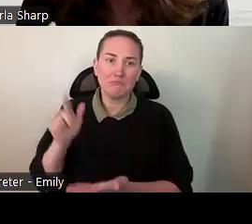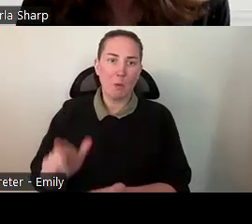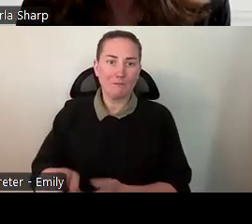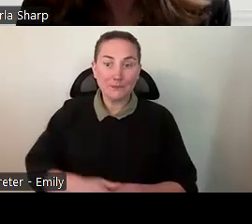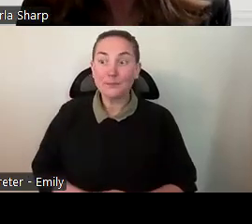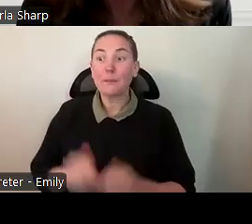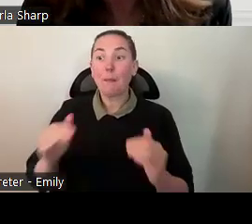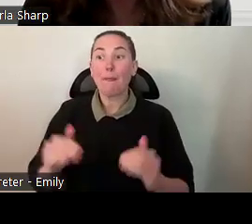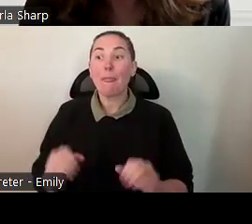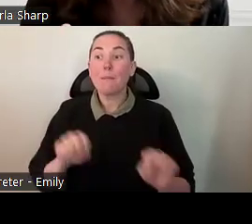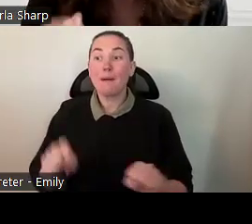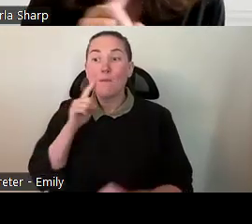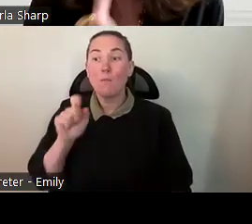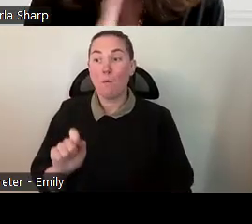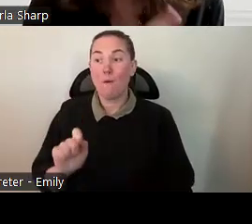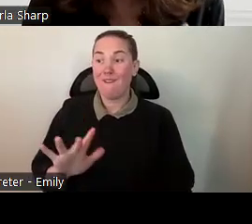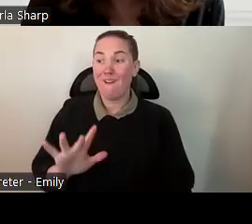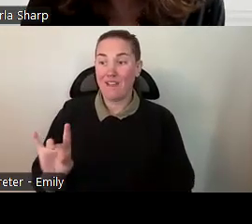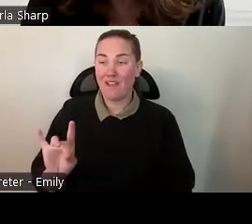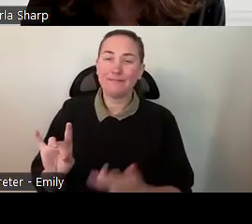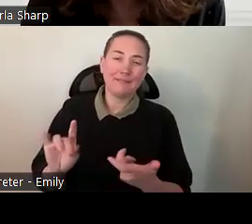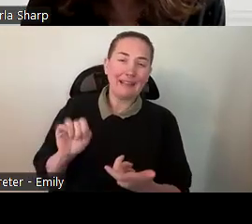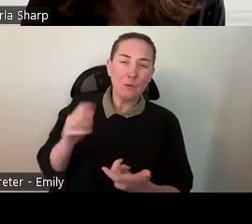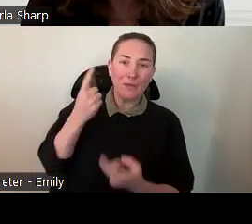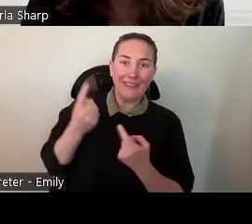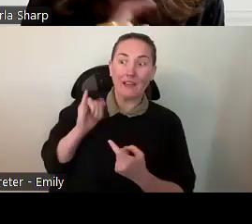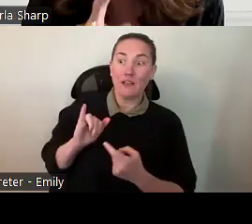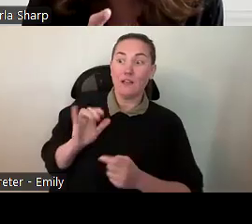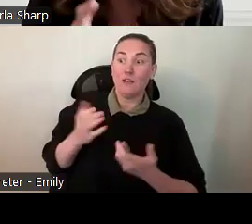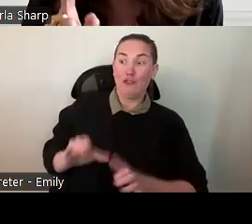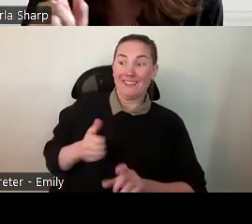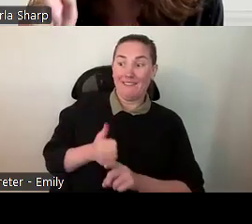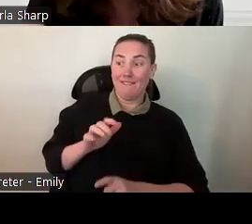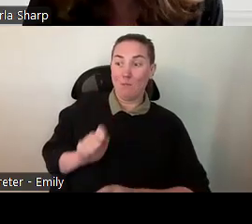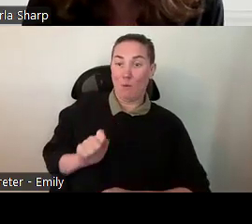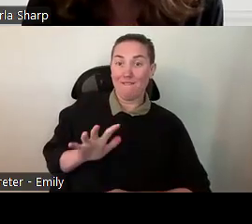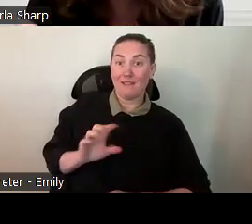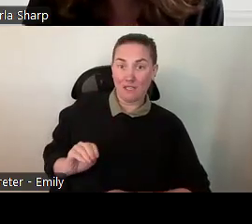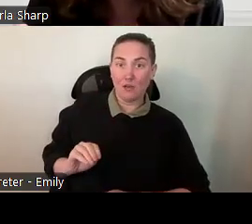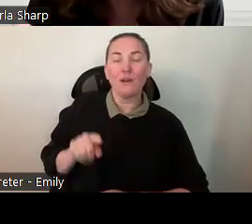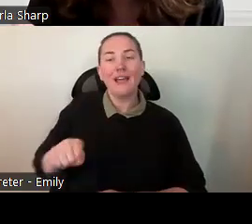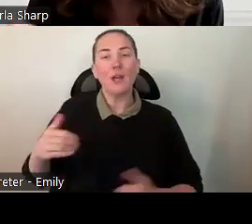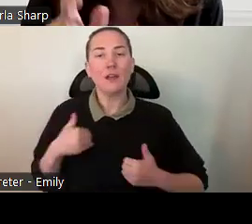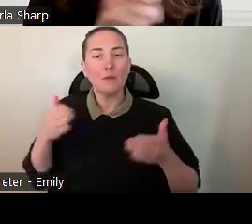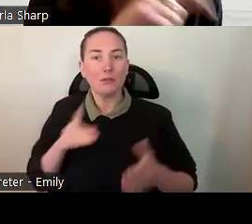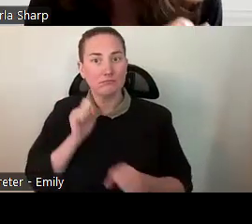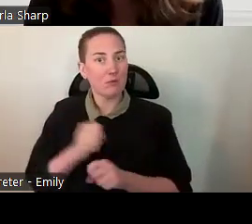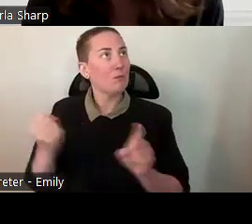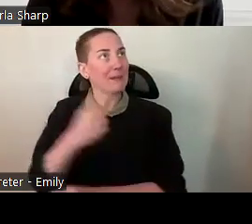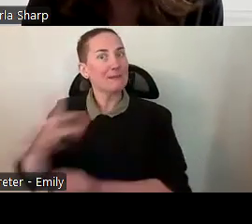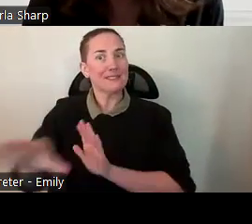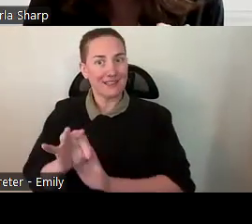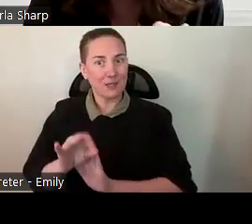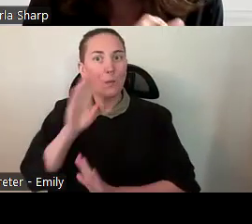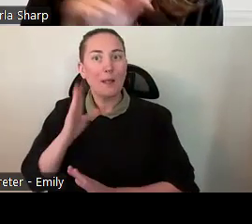Probability of 0.58, if we think chance is 50, that a youth is randomly selected would do better in